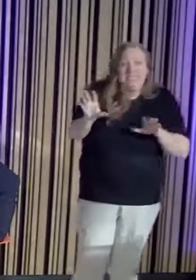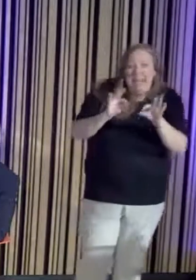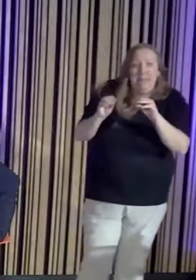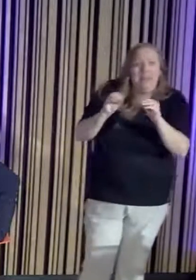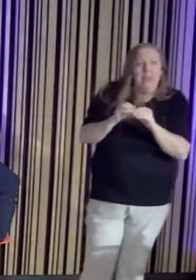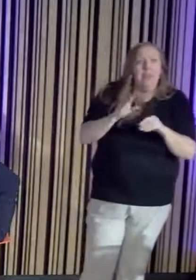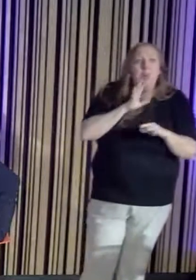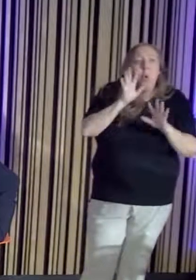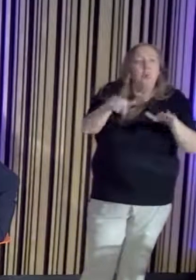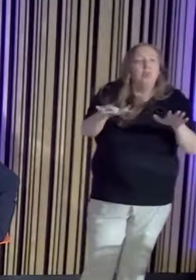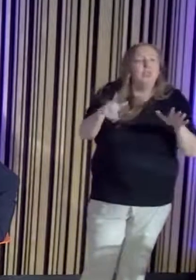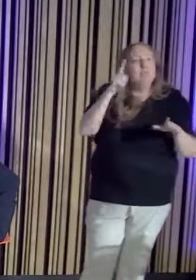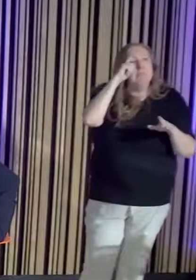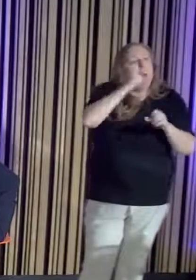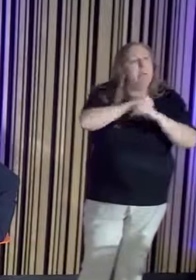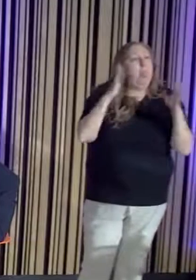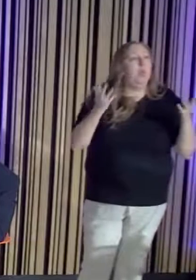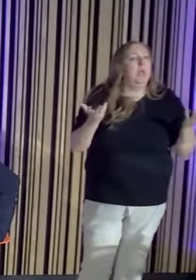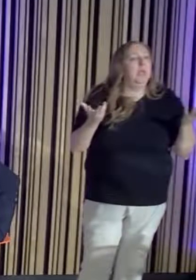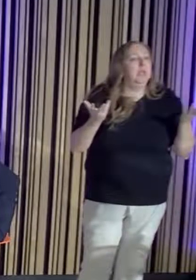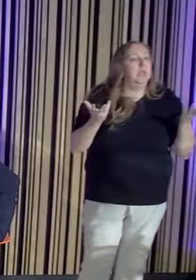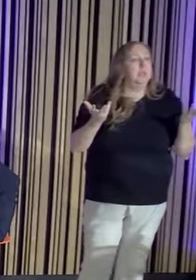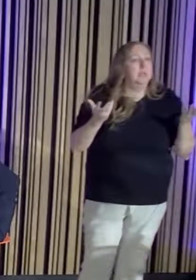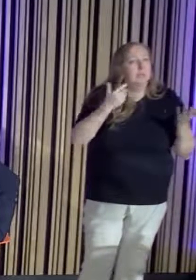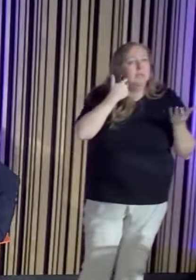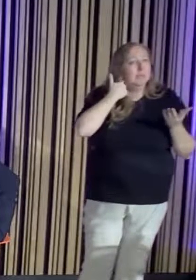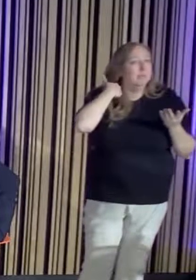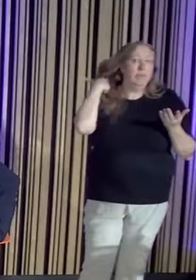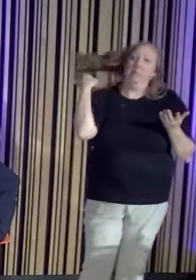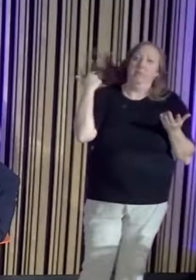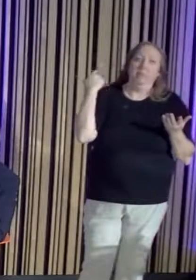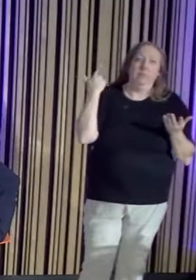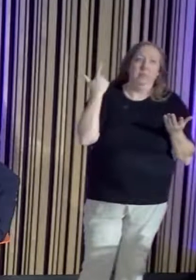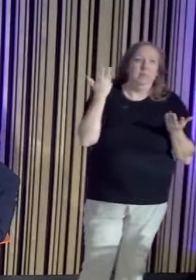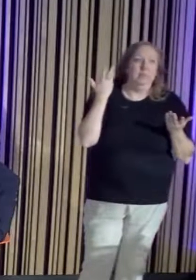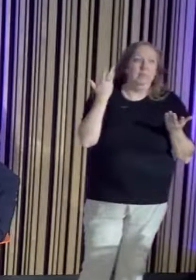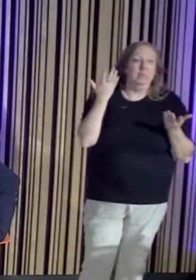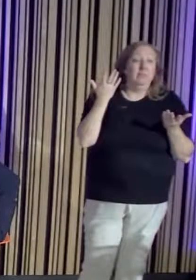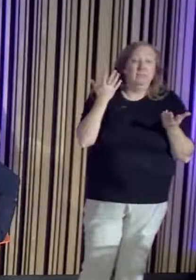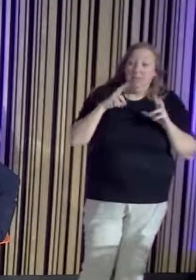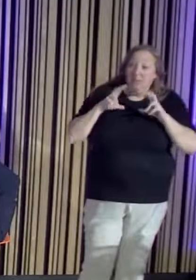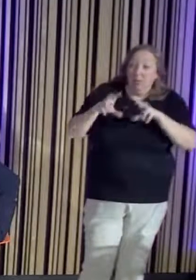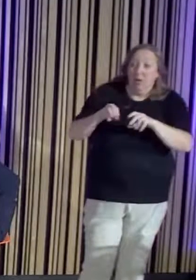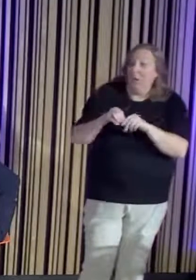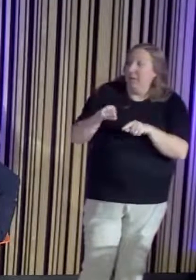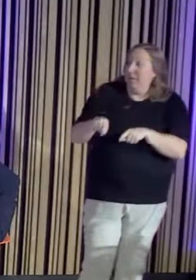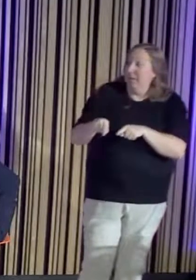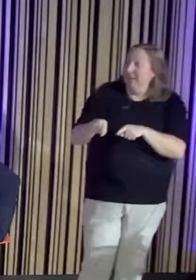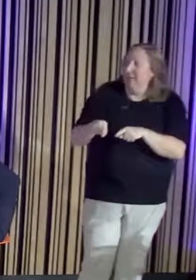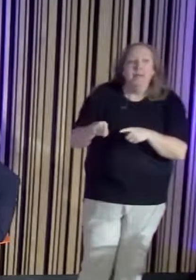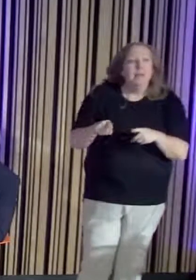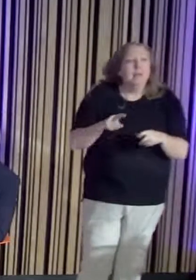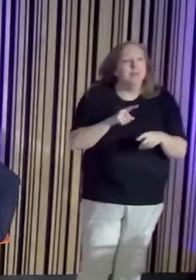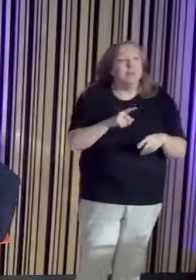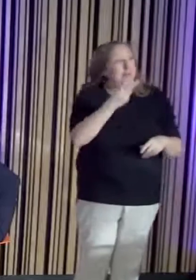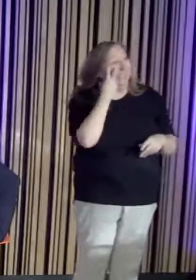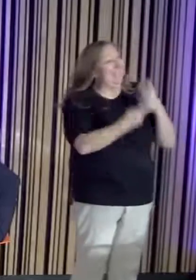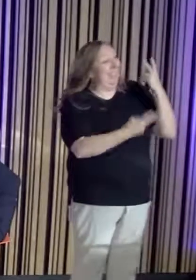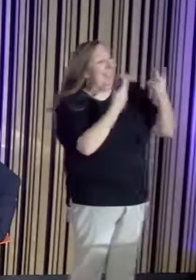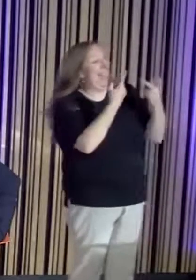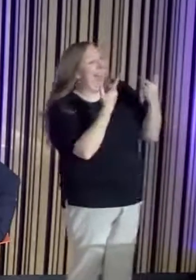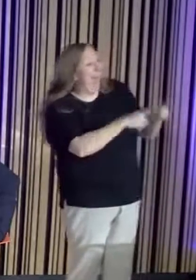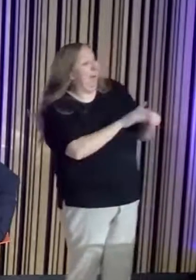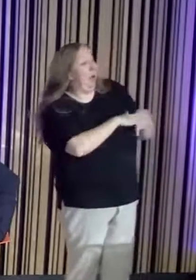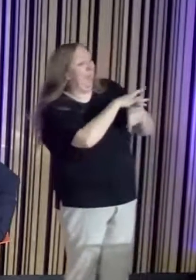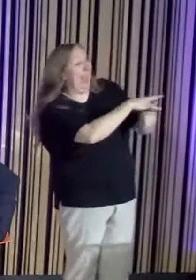mind blowing. You know, energy on board this boat was completely crazy. Oh. Doing the same thing you don't see with your eyes. Yeah. Very